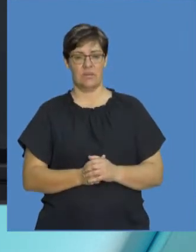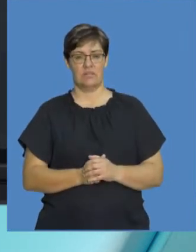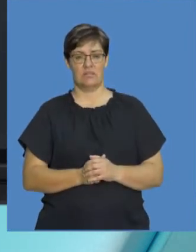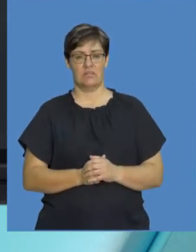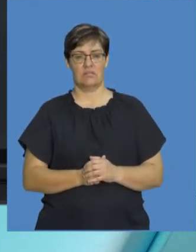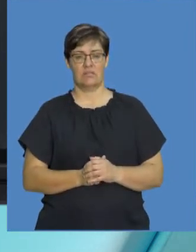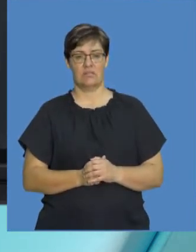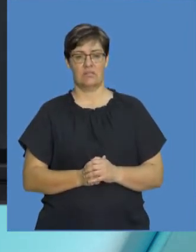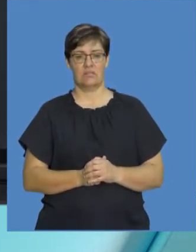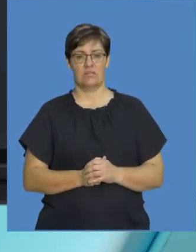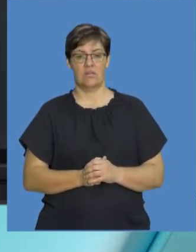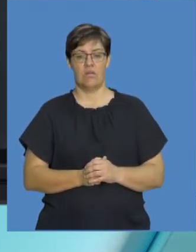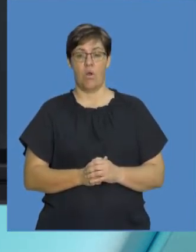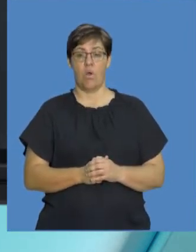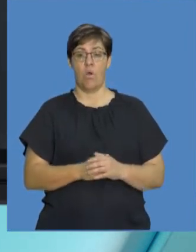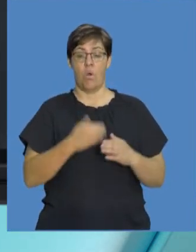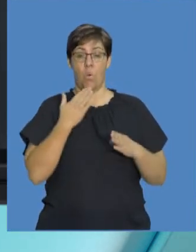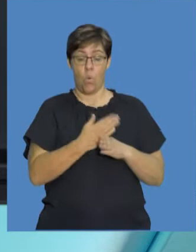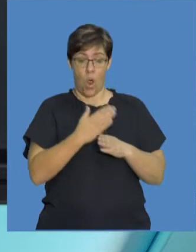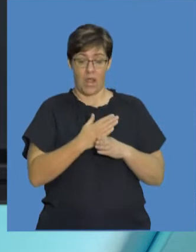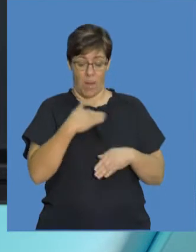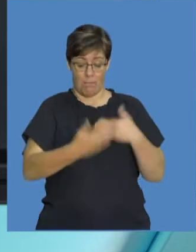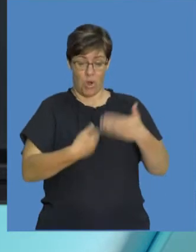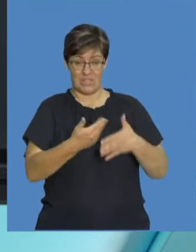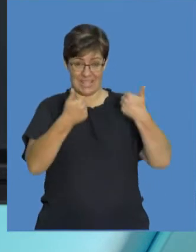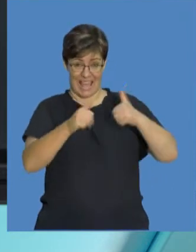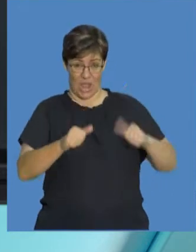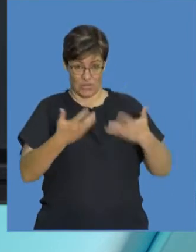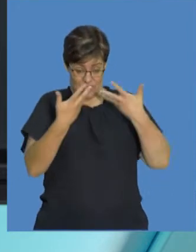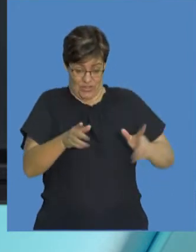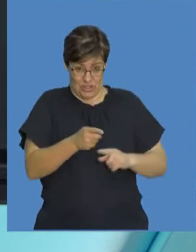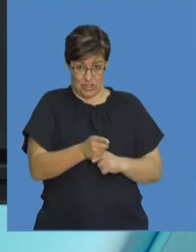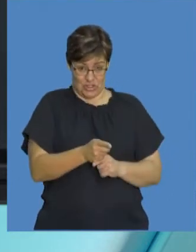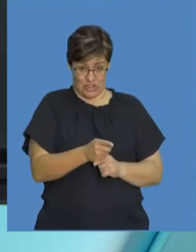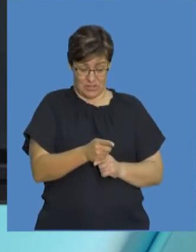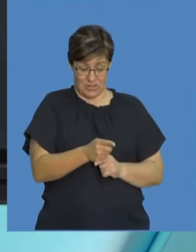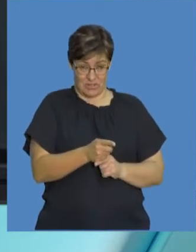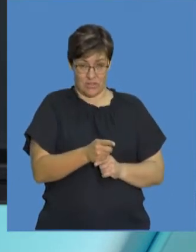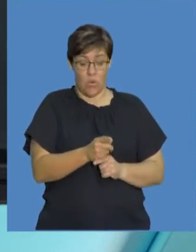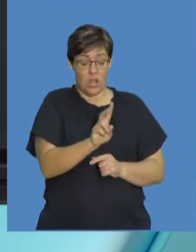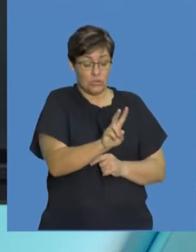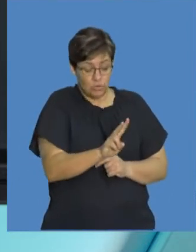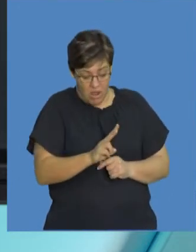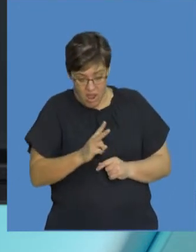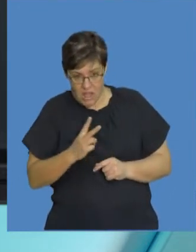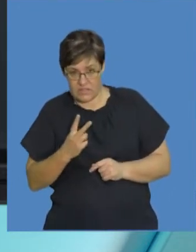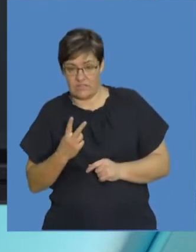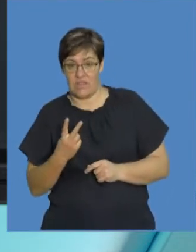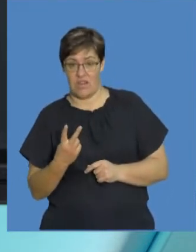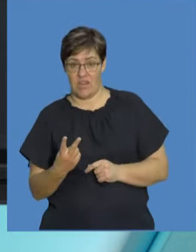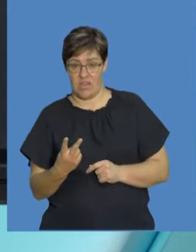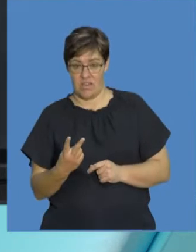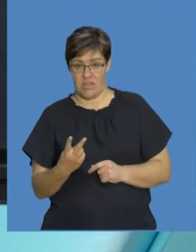we completed our work in process account, remember we transferred the goods that